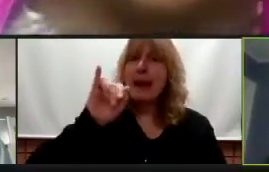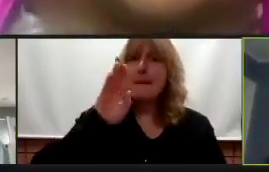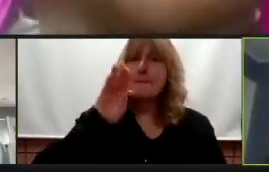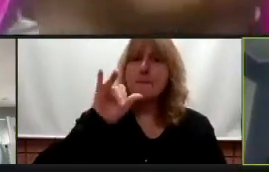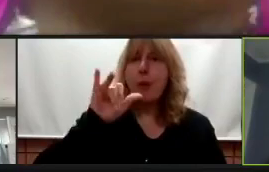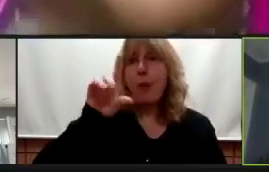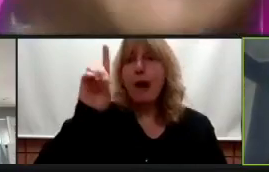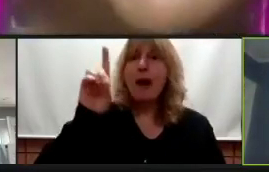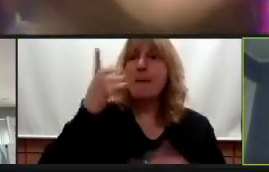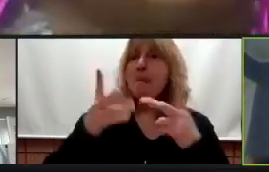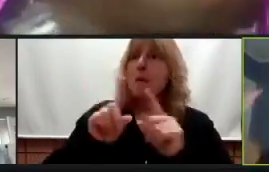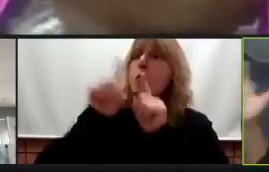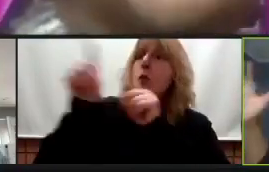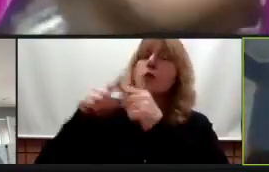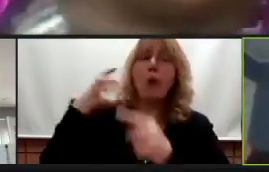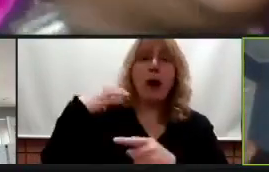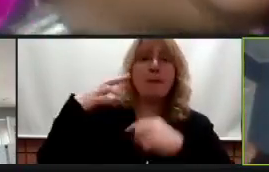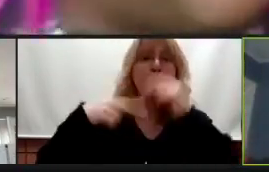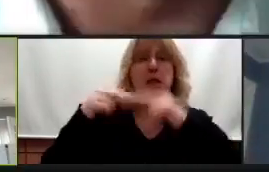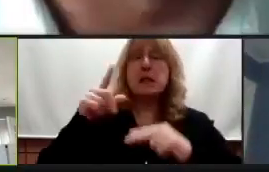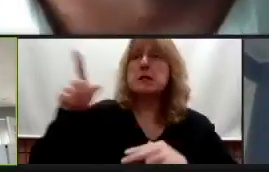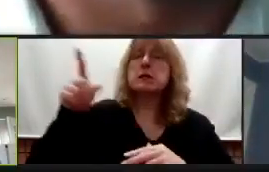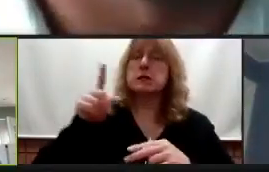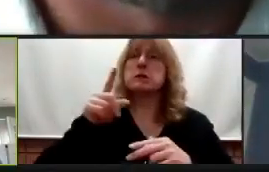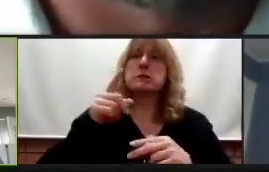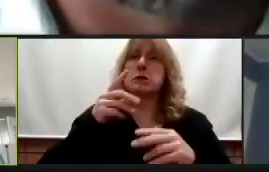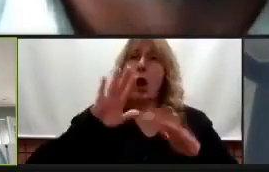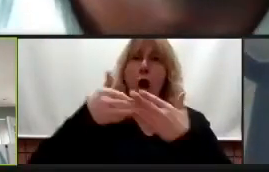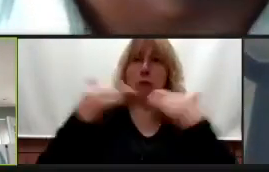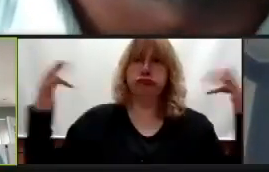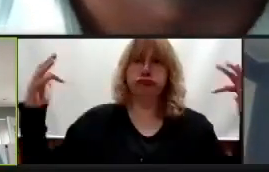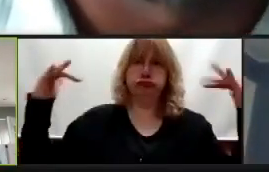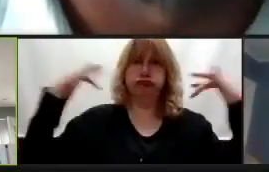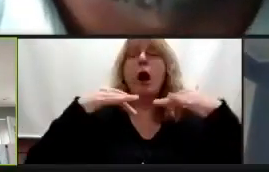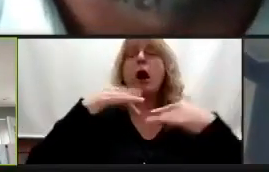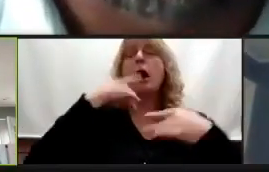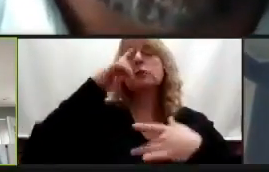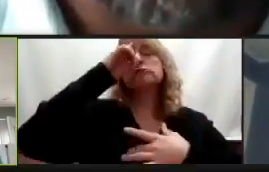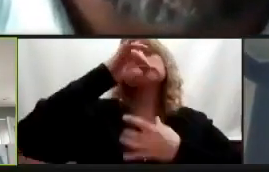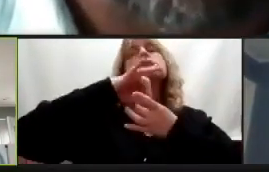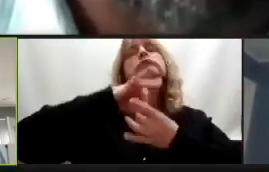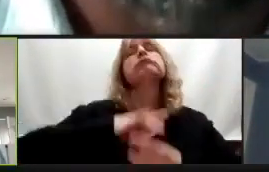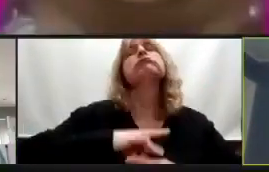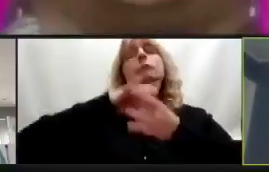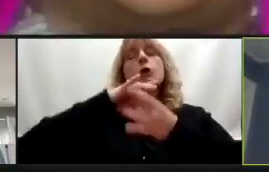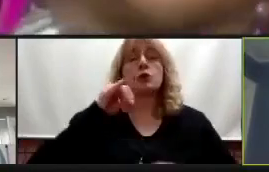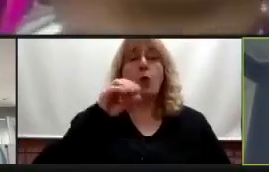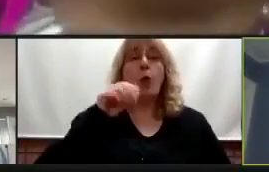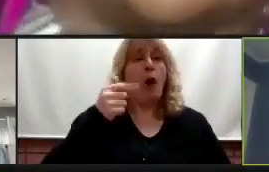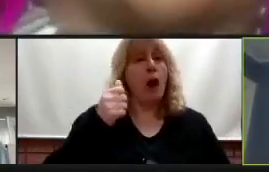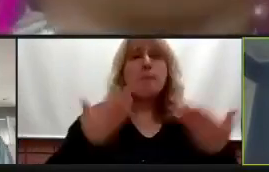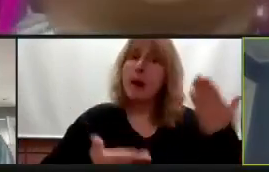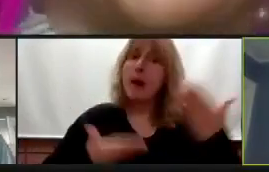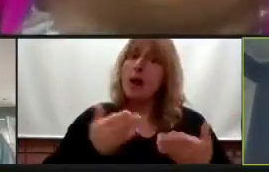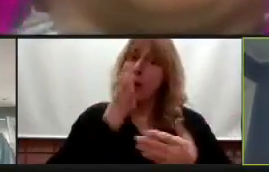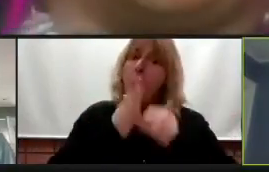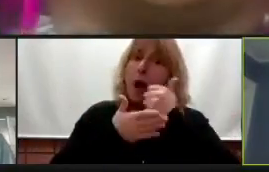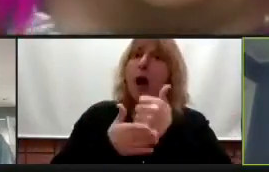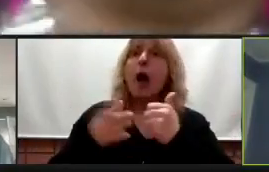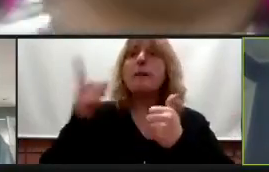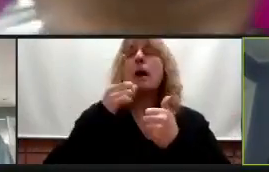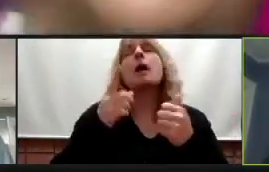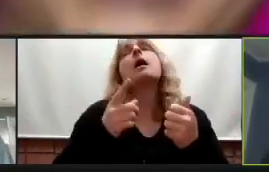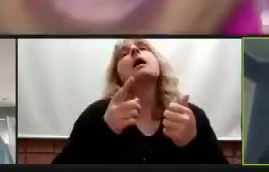up to the Capitol and just do a math yoga. Maybe that's what it is. Everybody's all stressed out. What about that? Would that